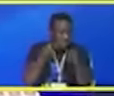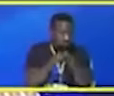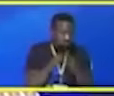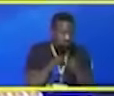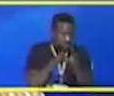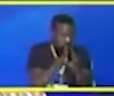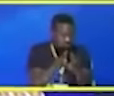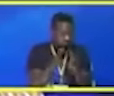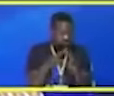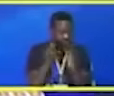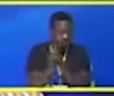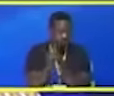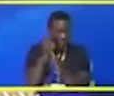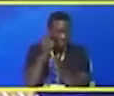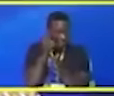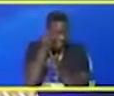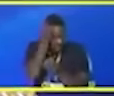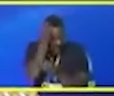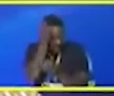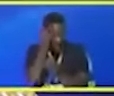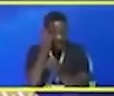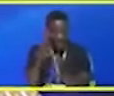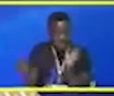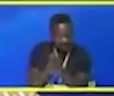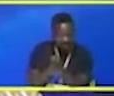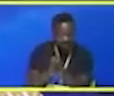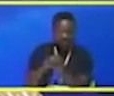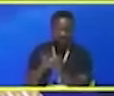to discern between error.